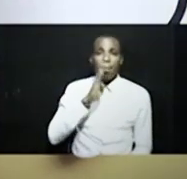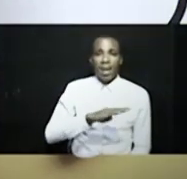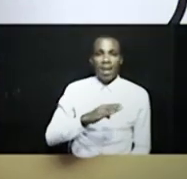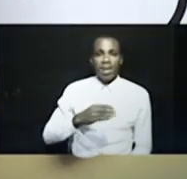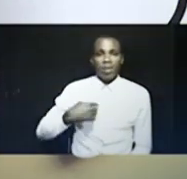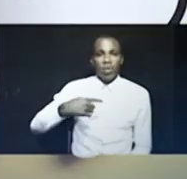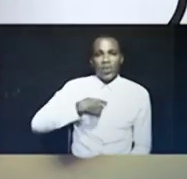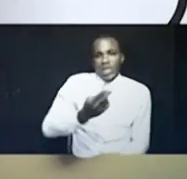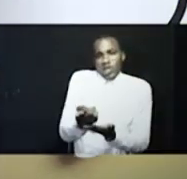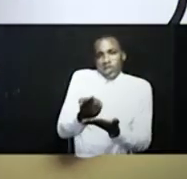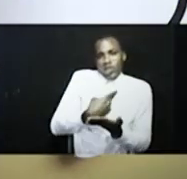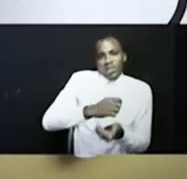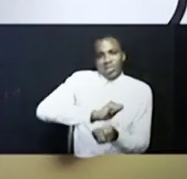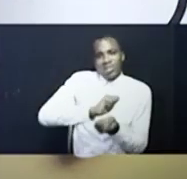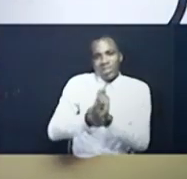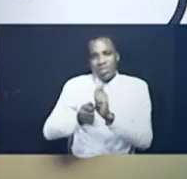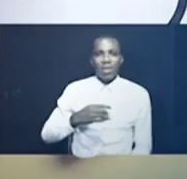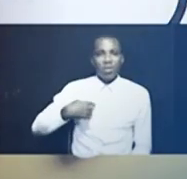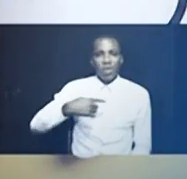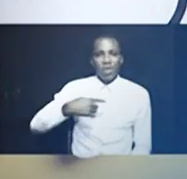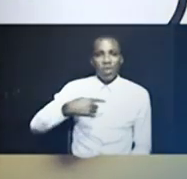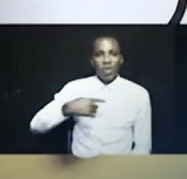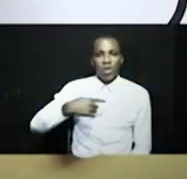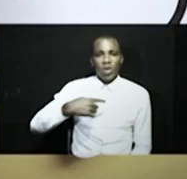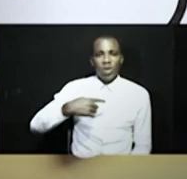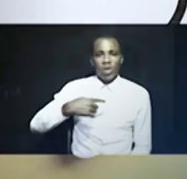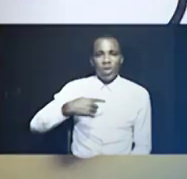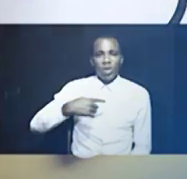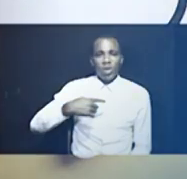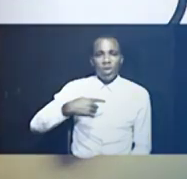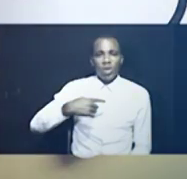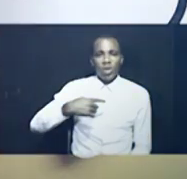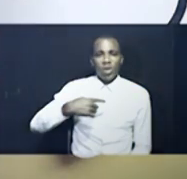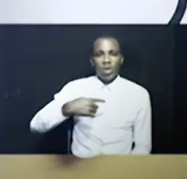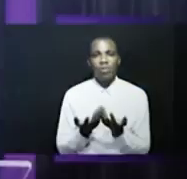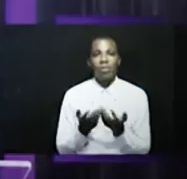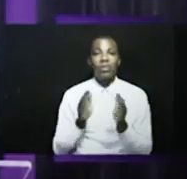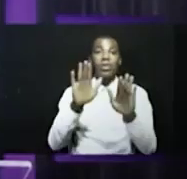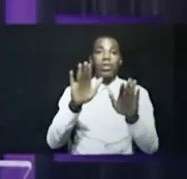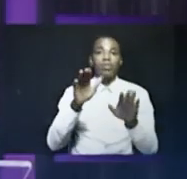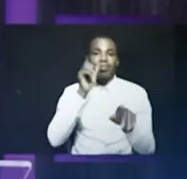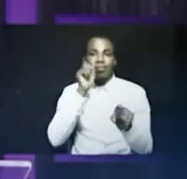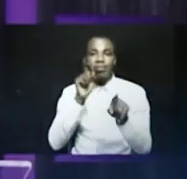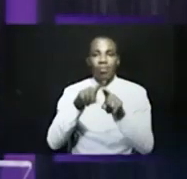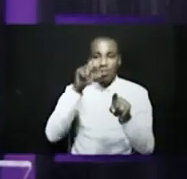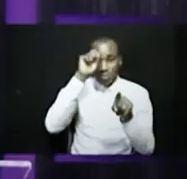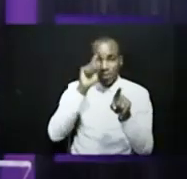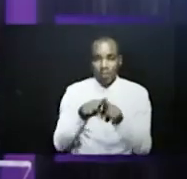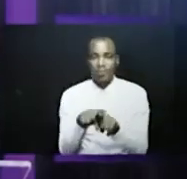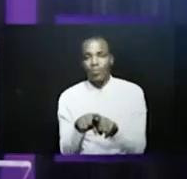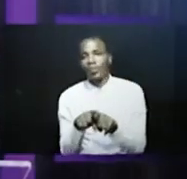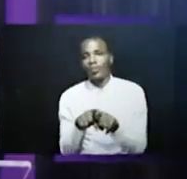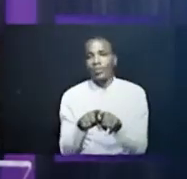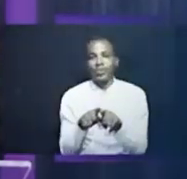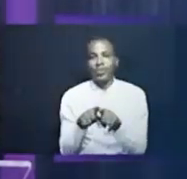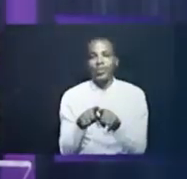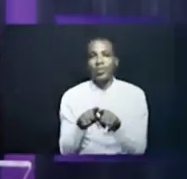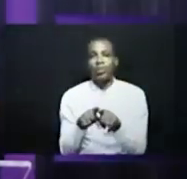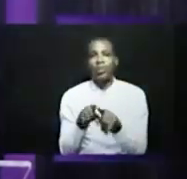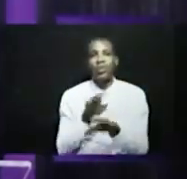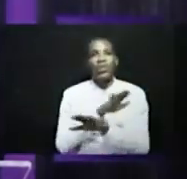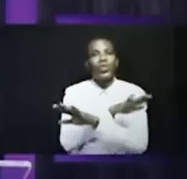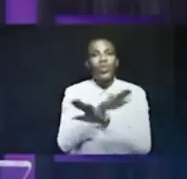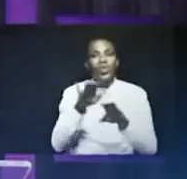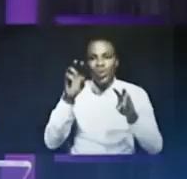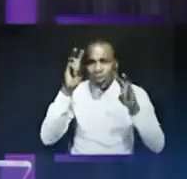Some will ask. See, my brothers and sisters, don't